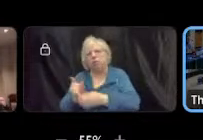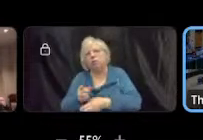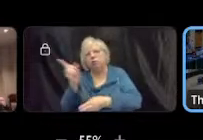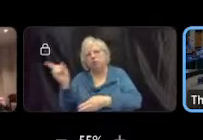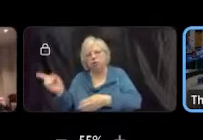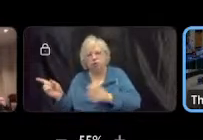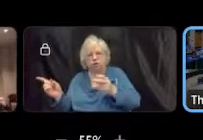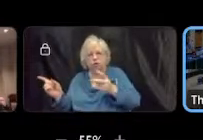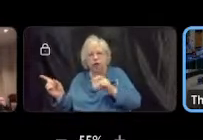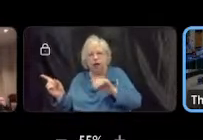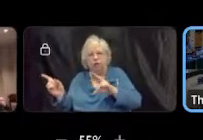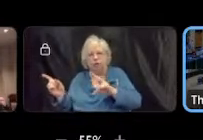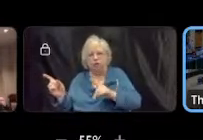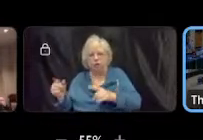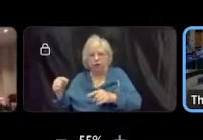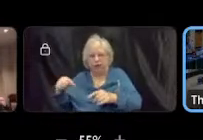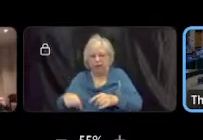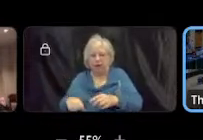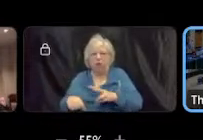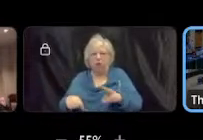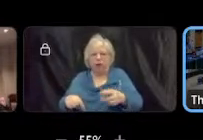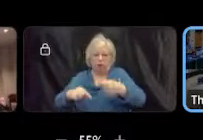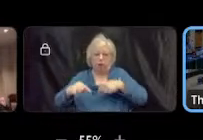the southwest across Colonel Glen Road.